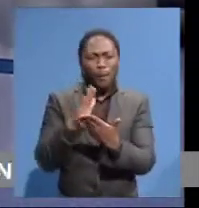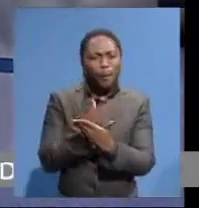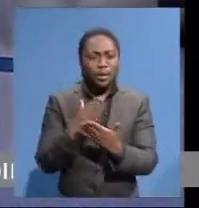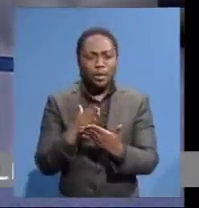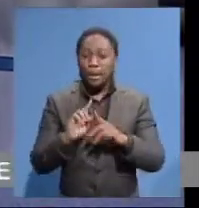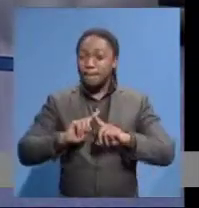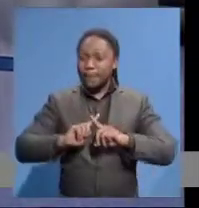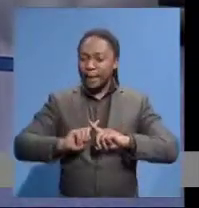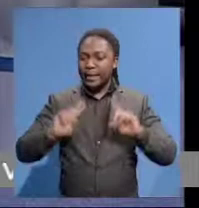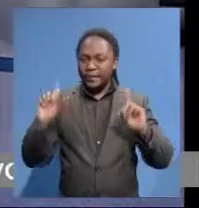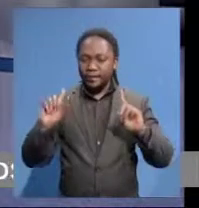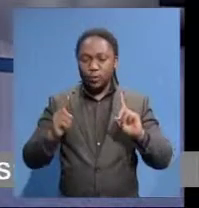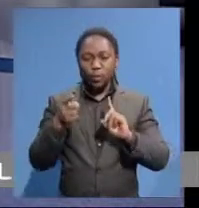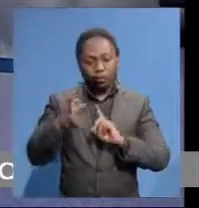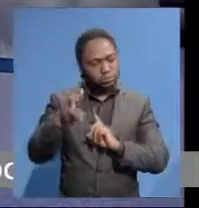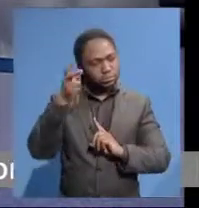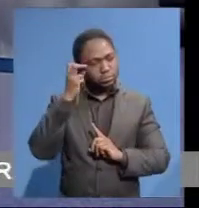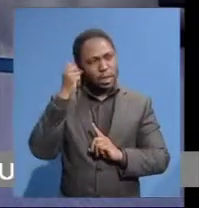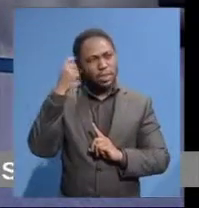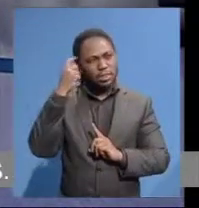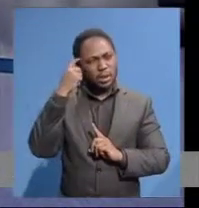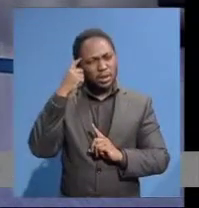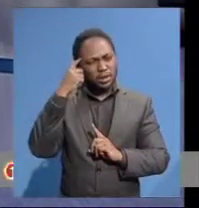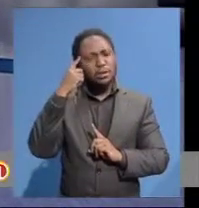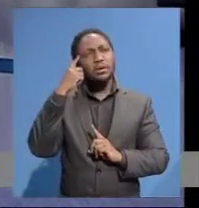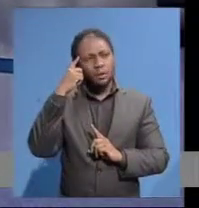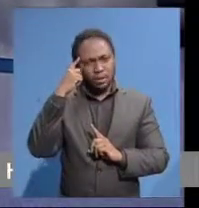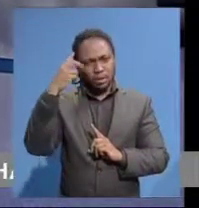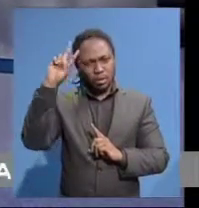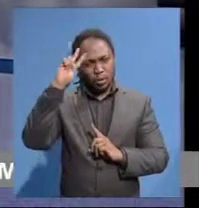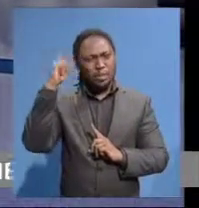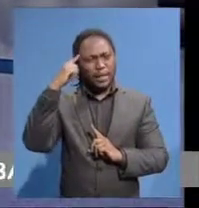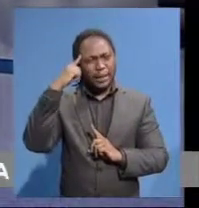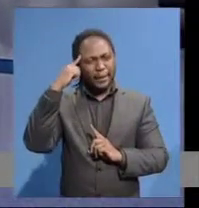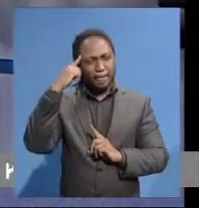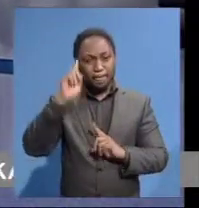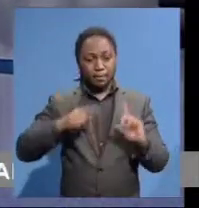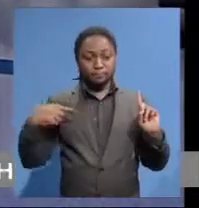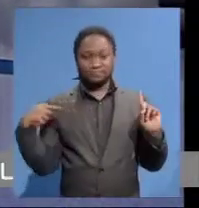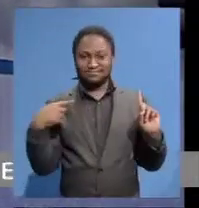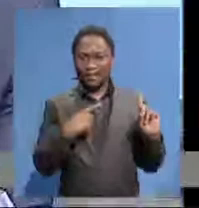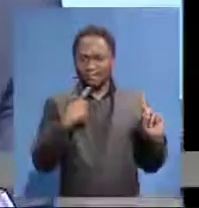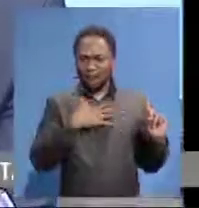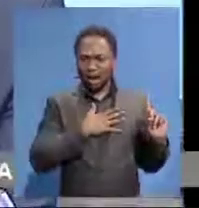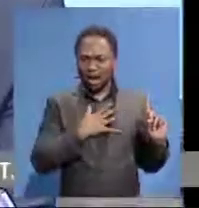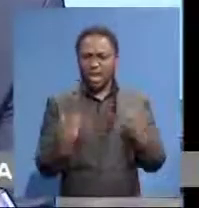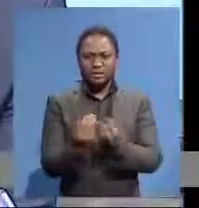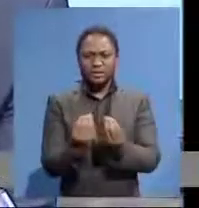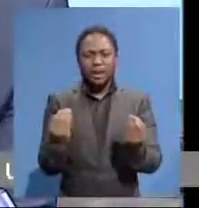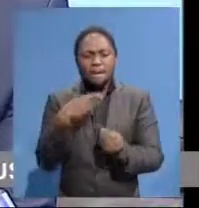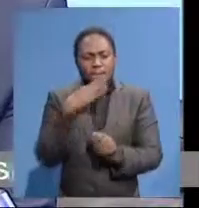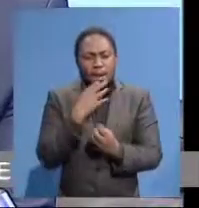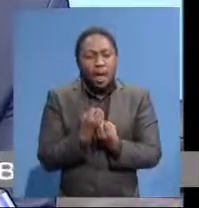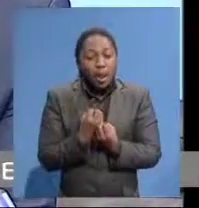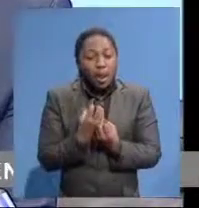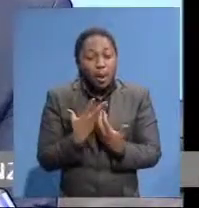it, you alone, you start to see that for him, children mean so much to him. You can imagine these young